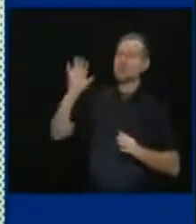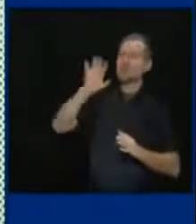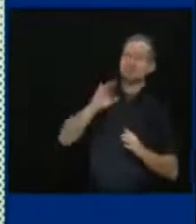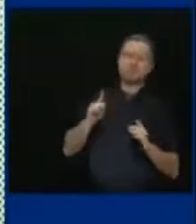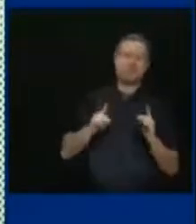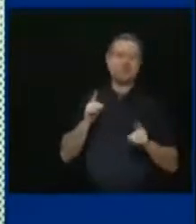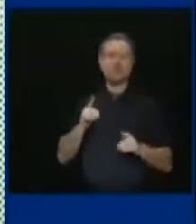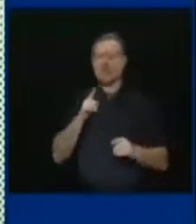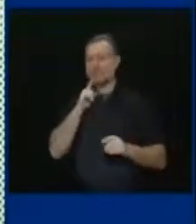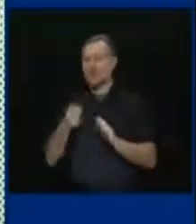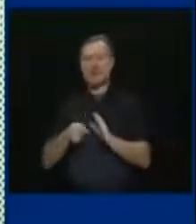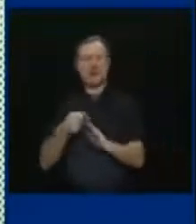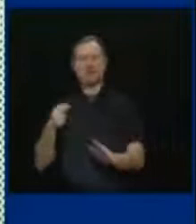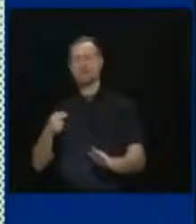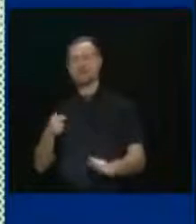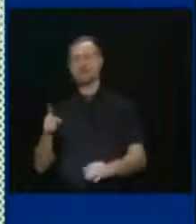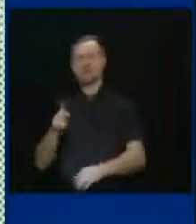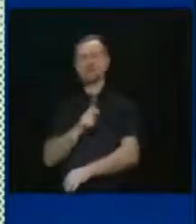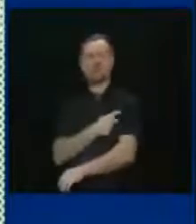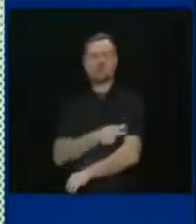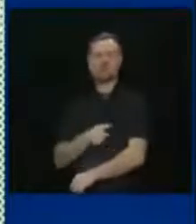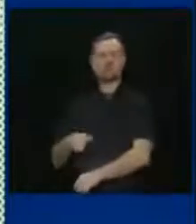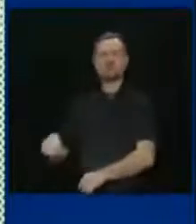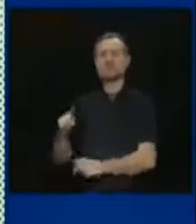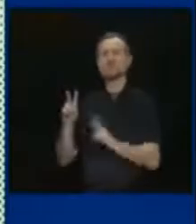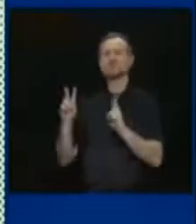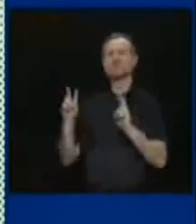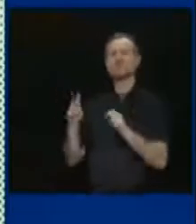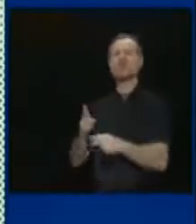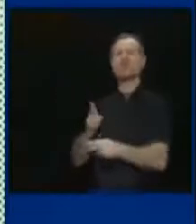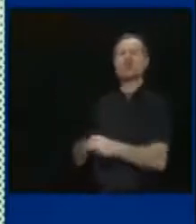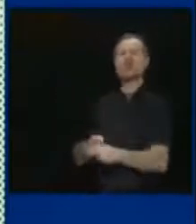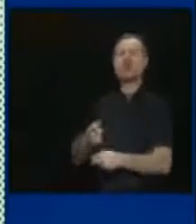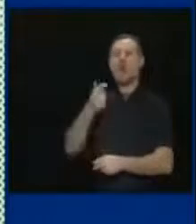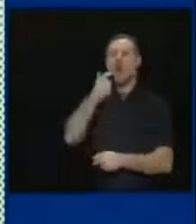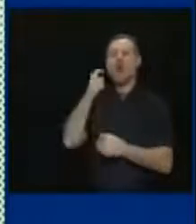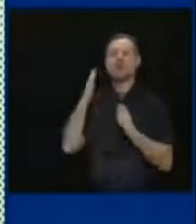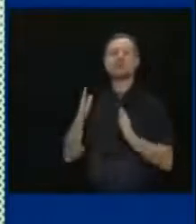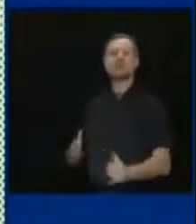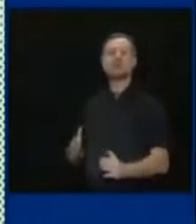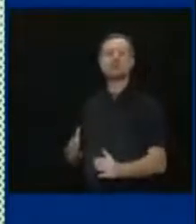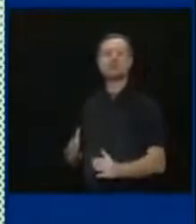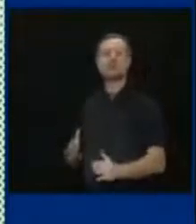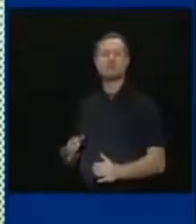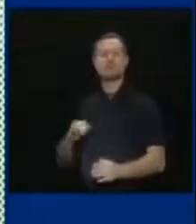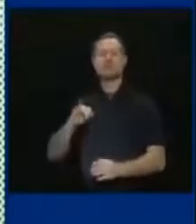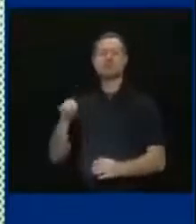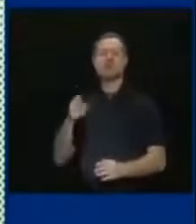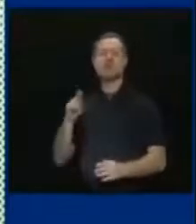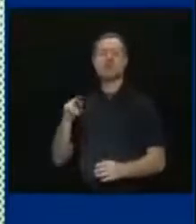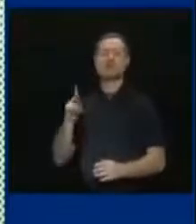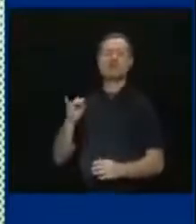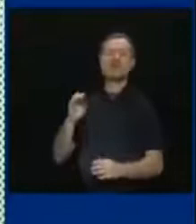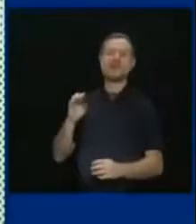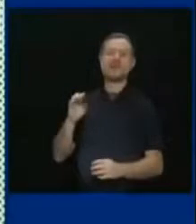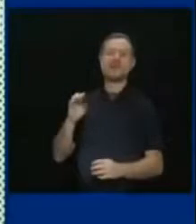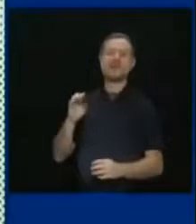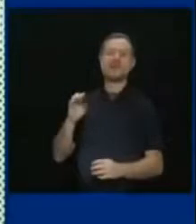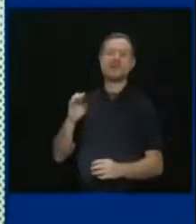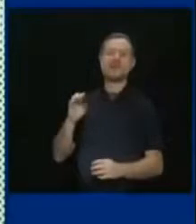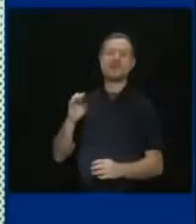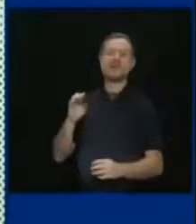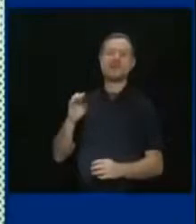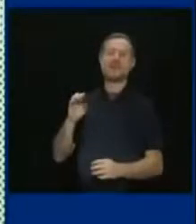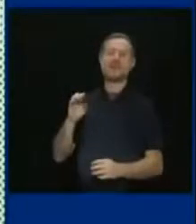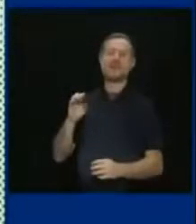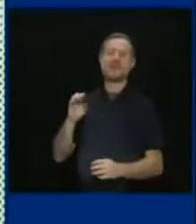patients. They were called junkies. Yeah, I remember. Crackheads. I remember. They were called fiends. I remember. No longer. We are literally changing. Yeah, but